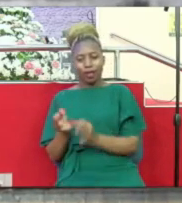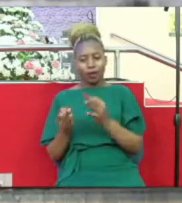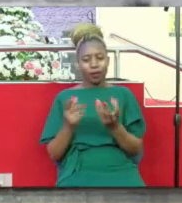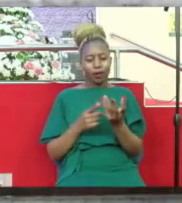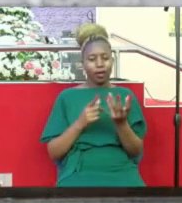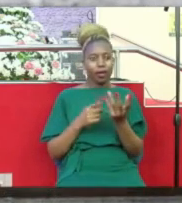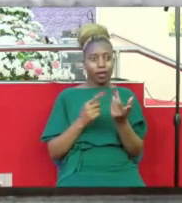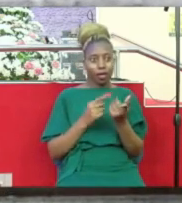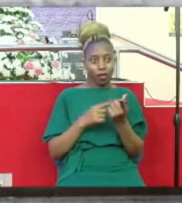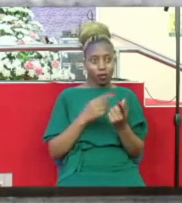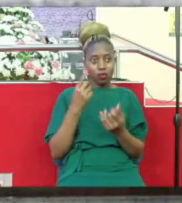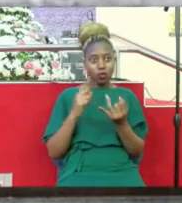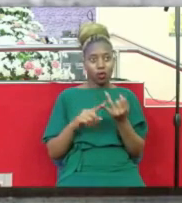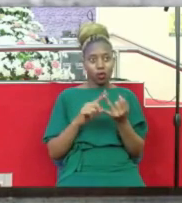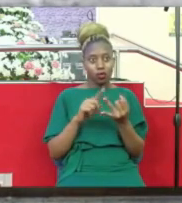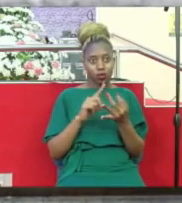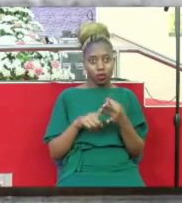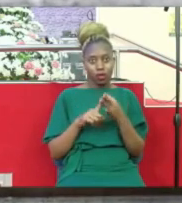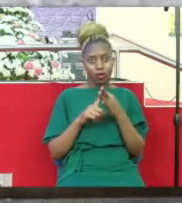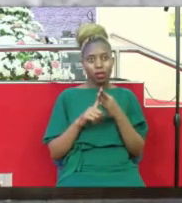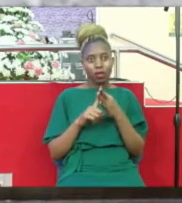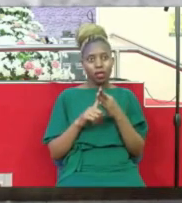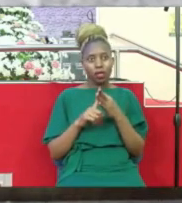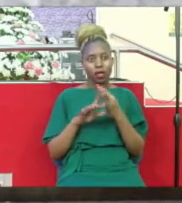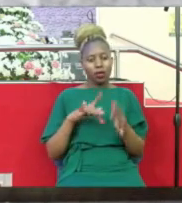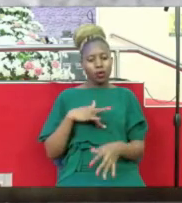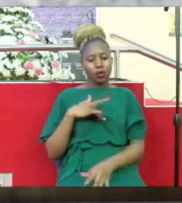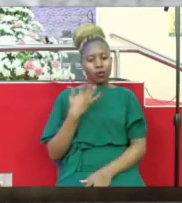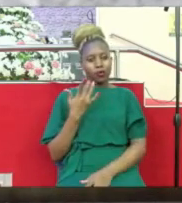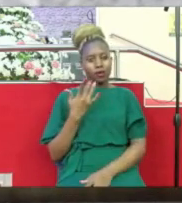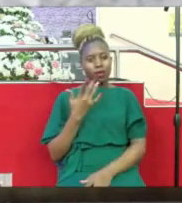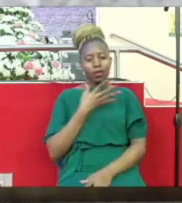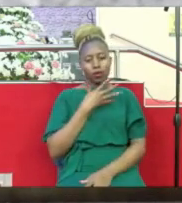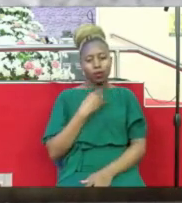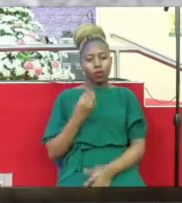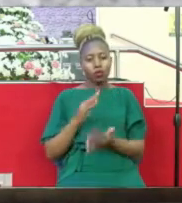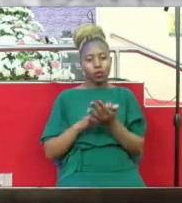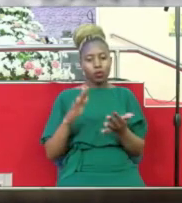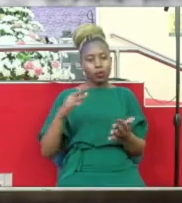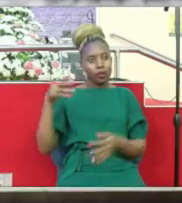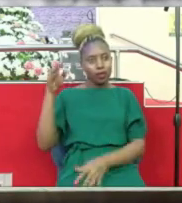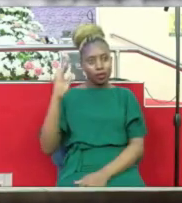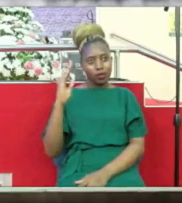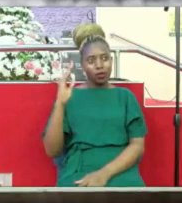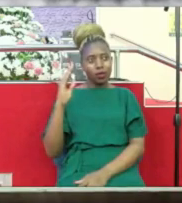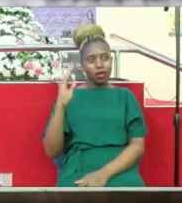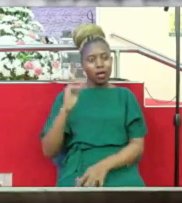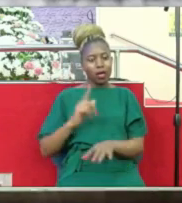you just feel like giving God a praise. I'm going to give you the instruction